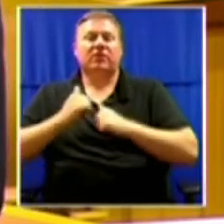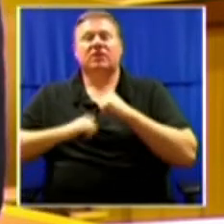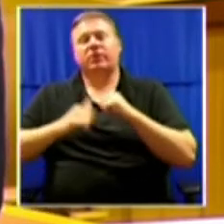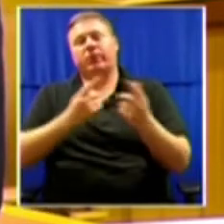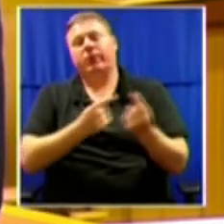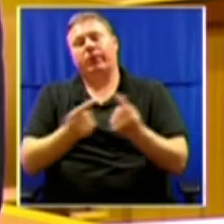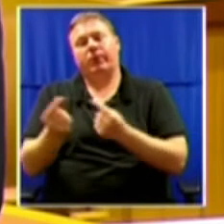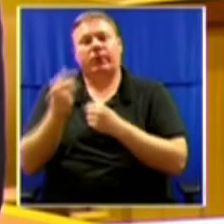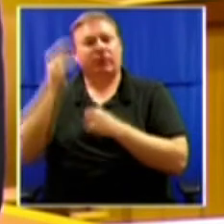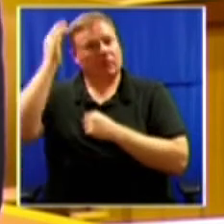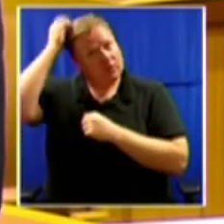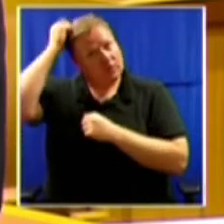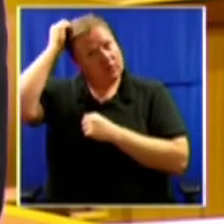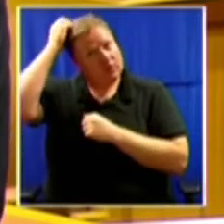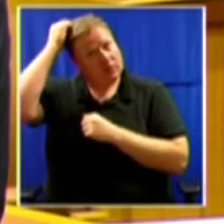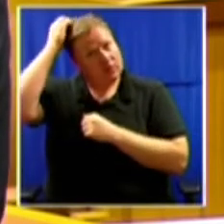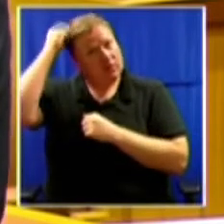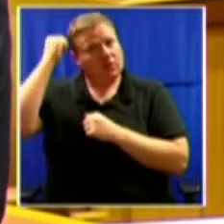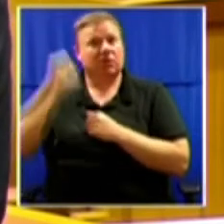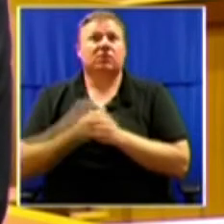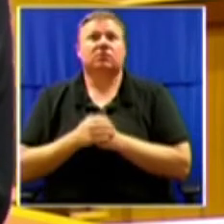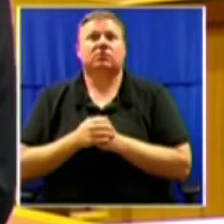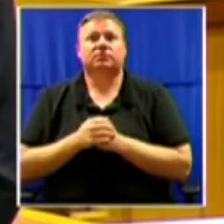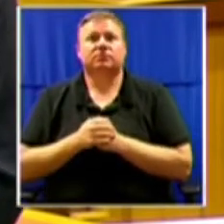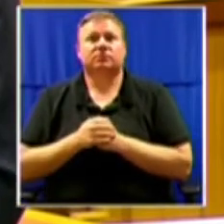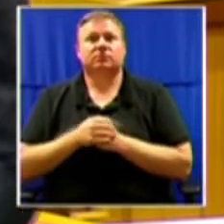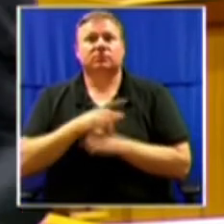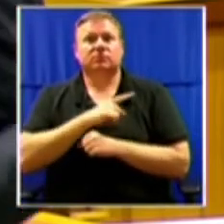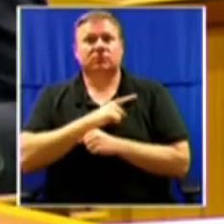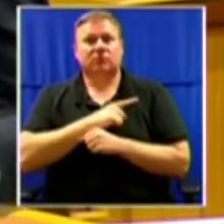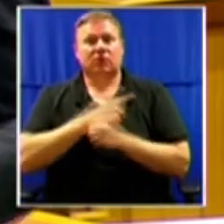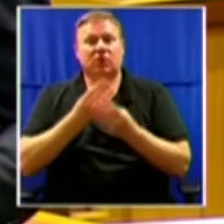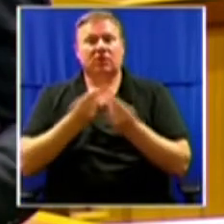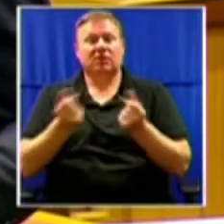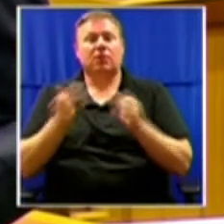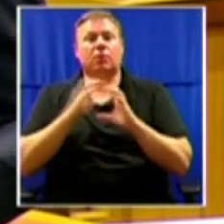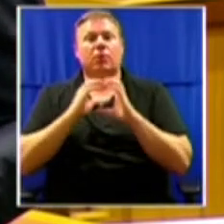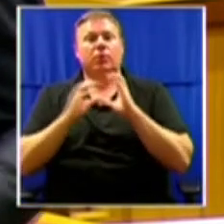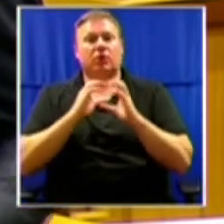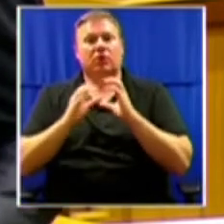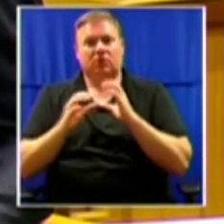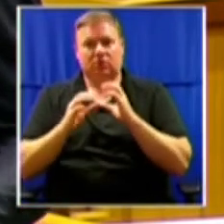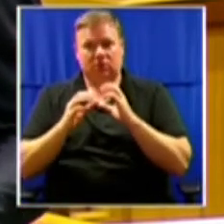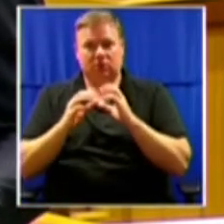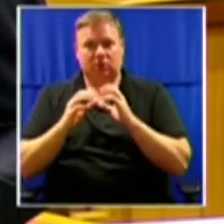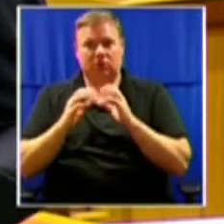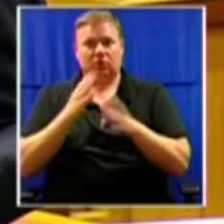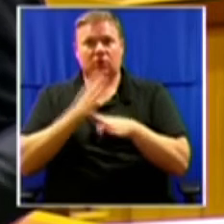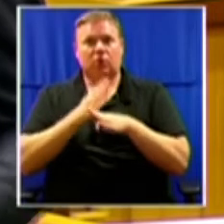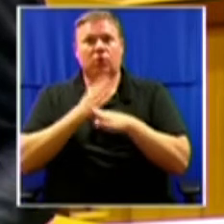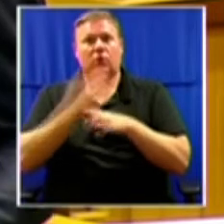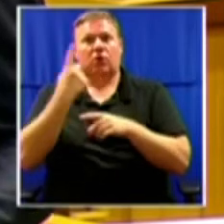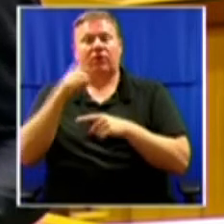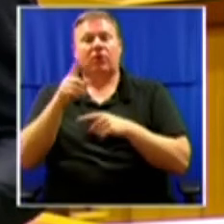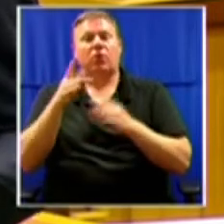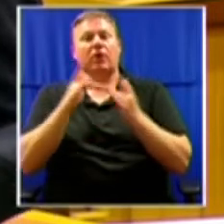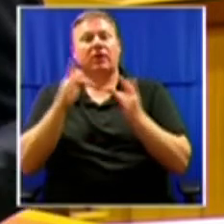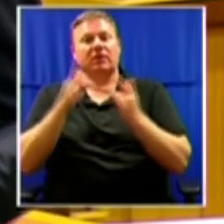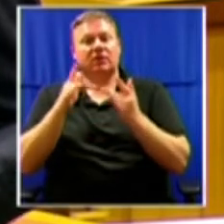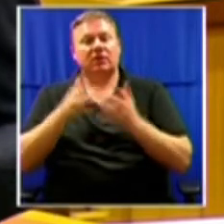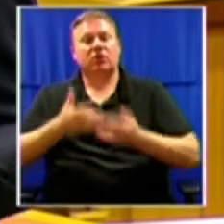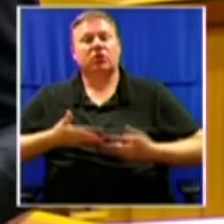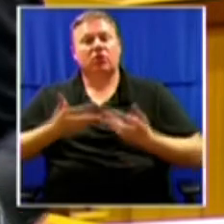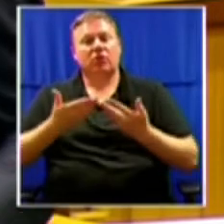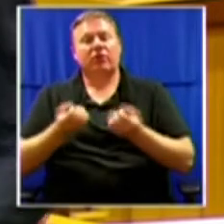this, some of these communications also work for internet service provider that might